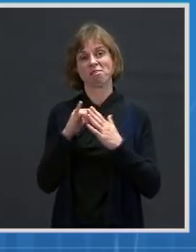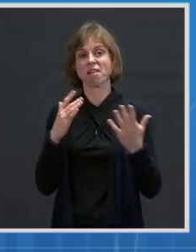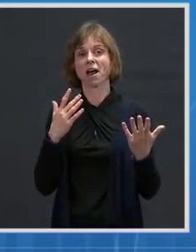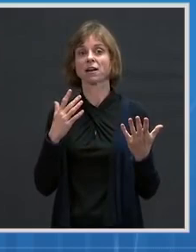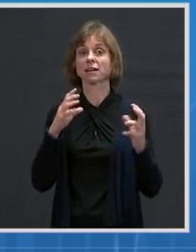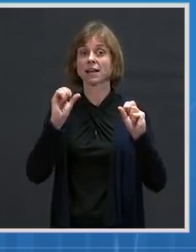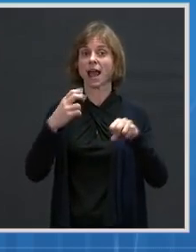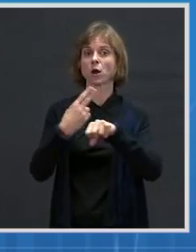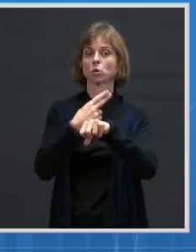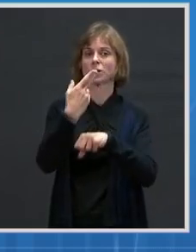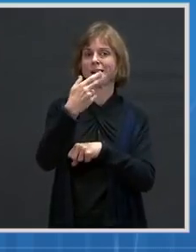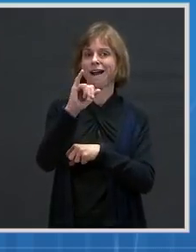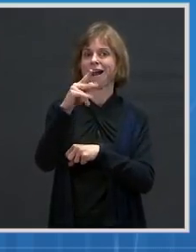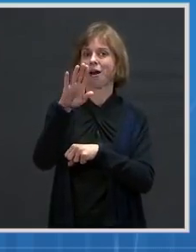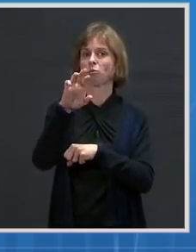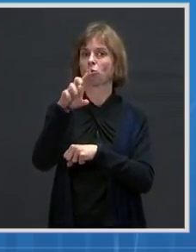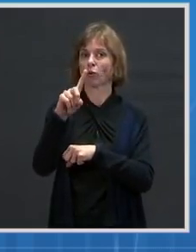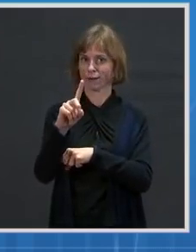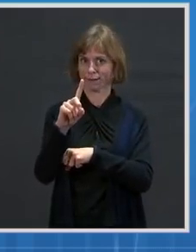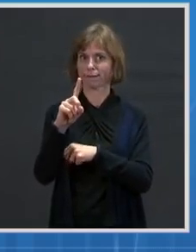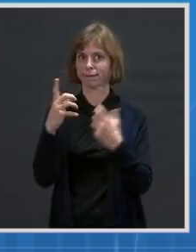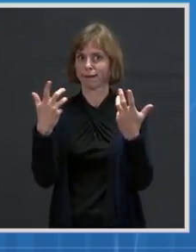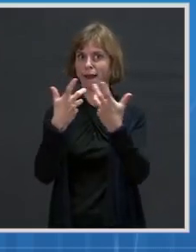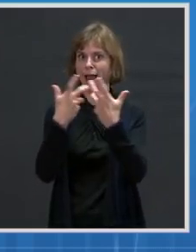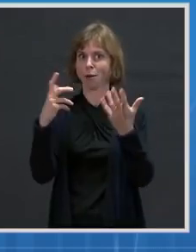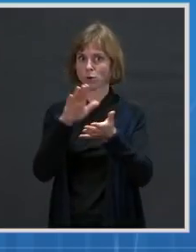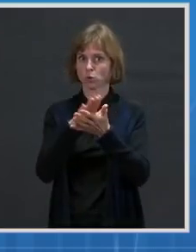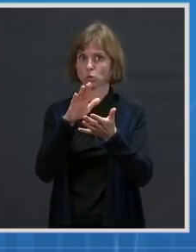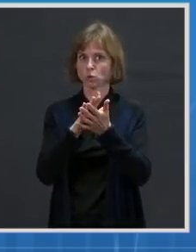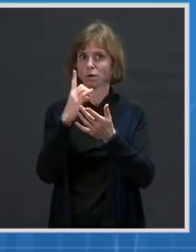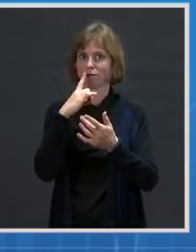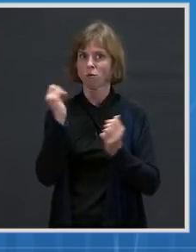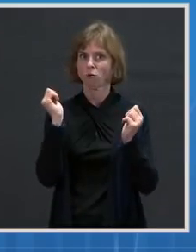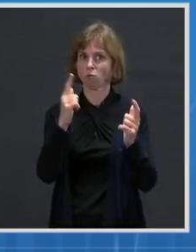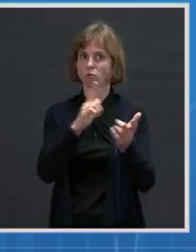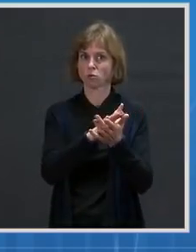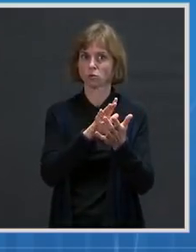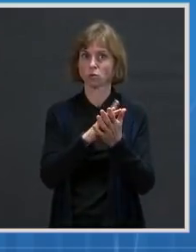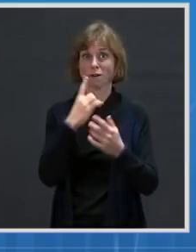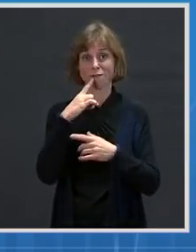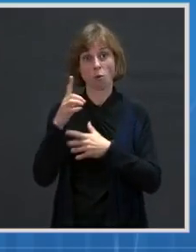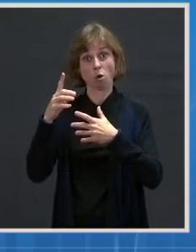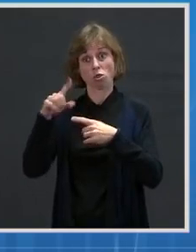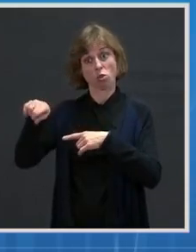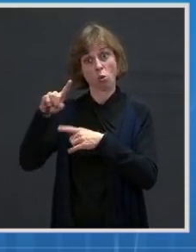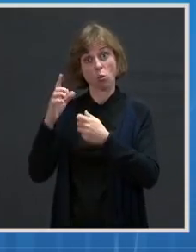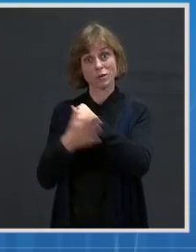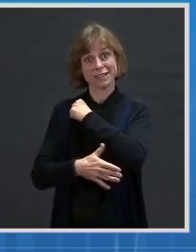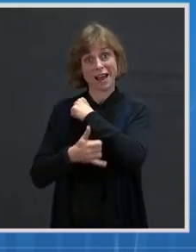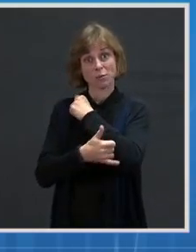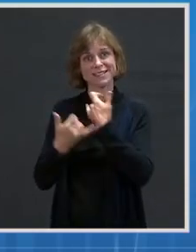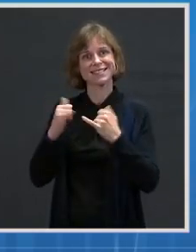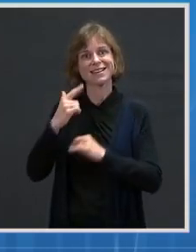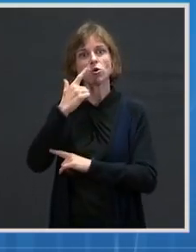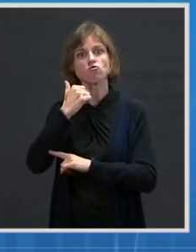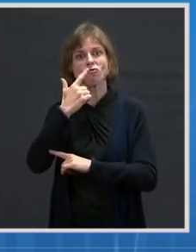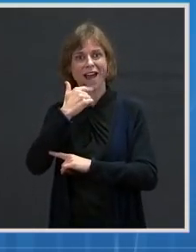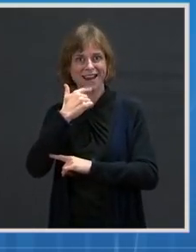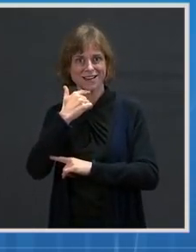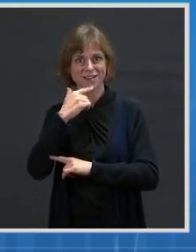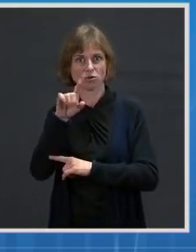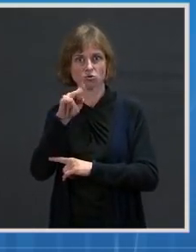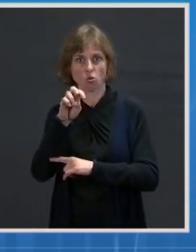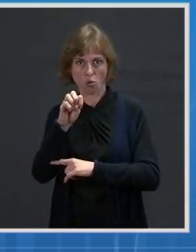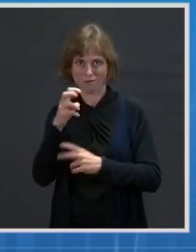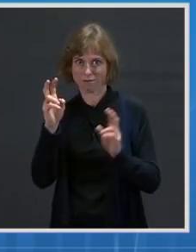all K-12 schools. For the 60% of counties that remain in the red zone, the counties with high transmission, we